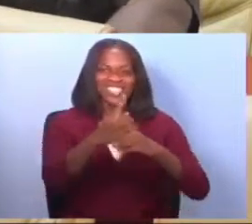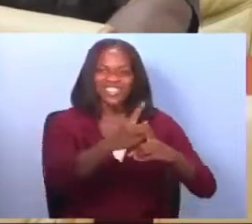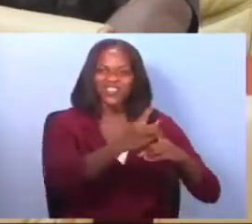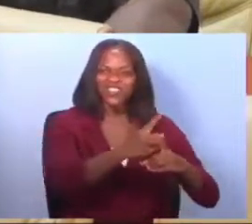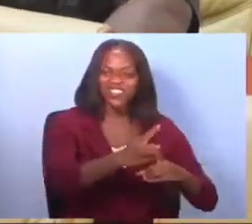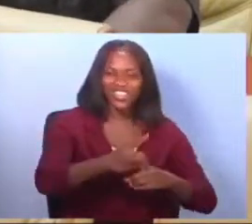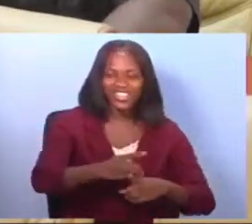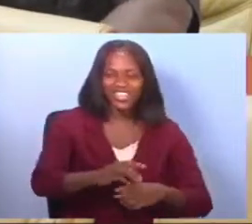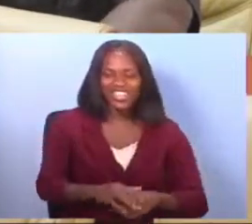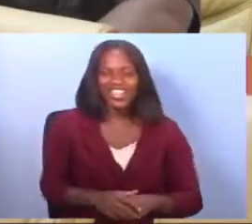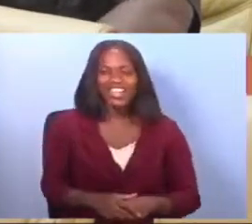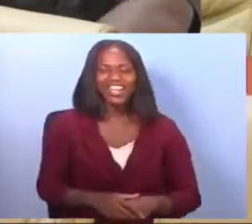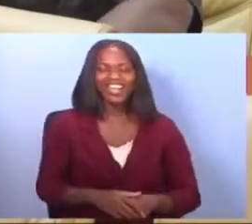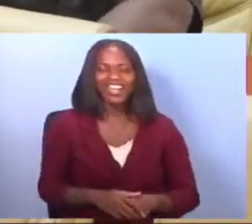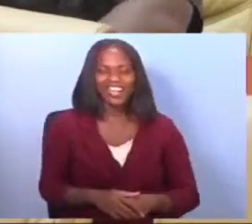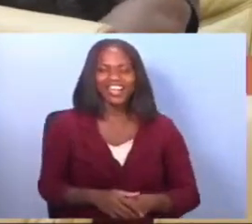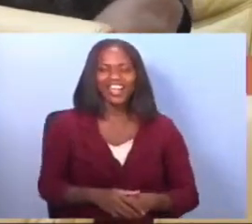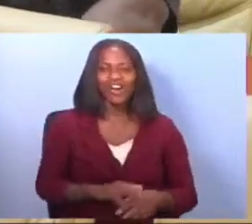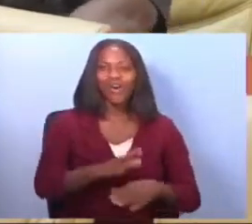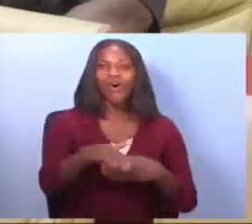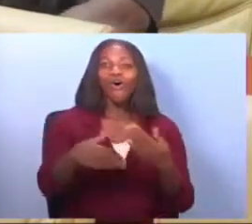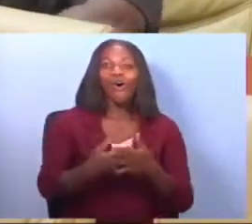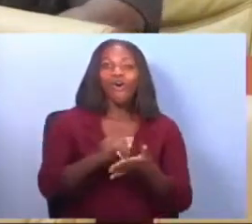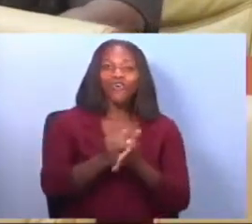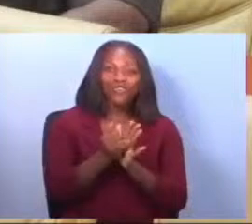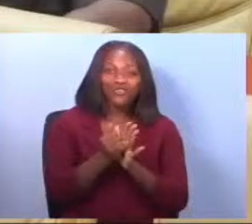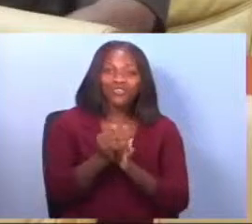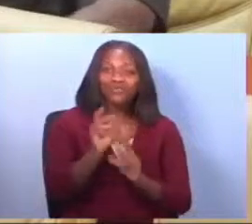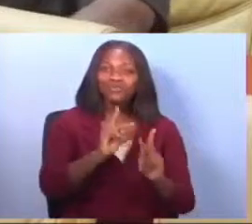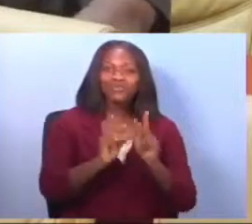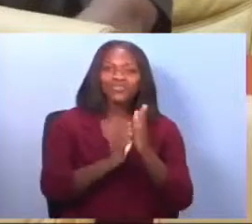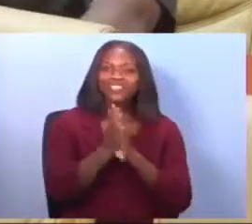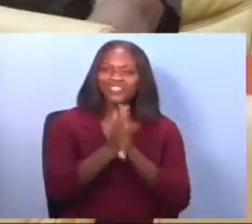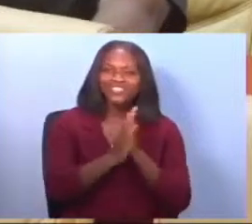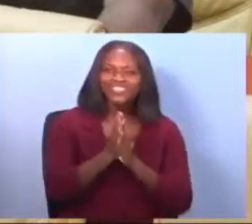and registrars. So all those people are interested in the Judiciary Committee.